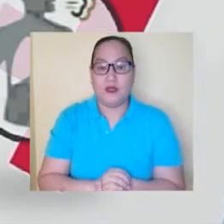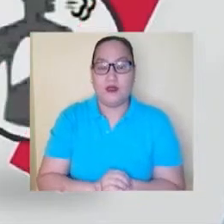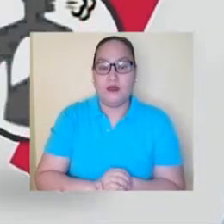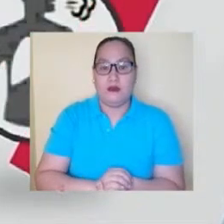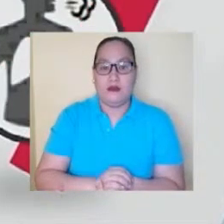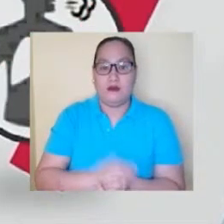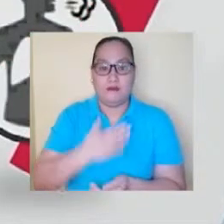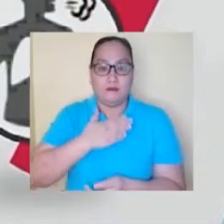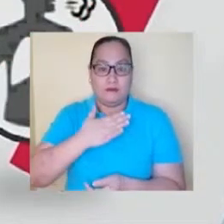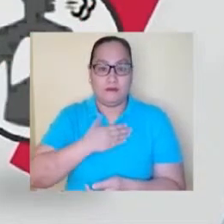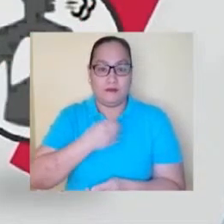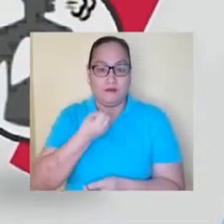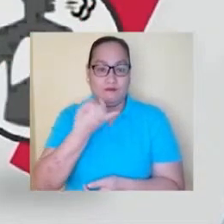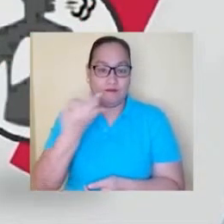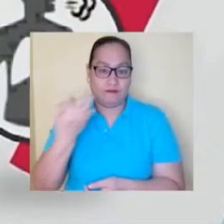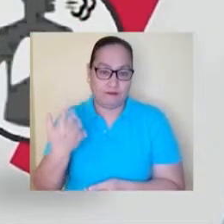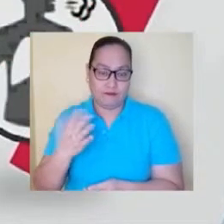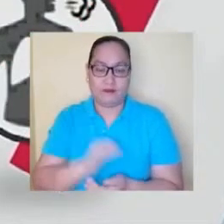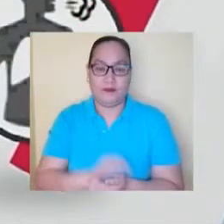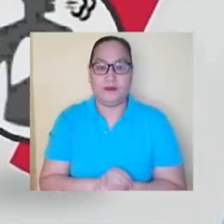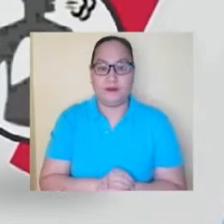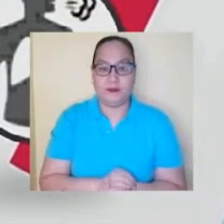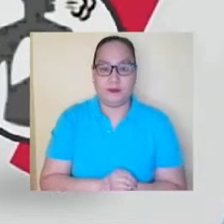respiration rate or the rate of breathing.